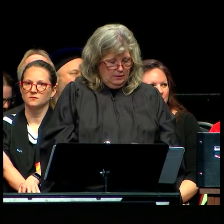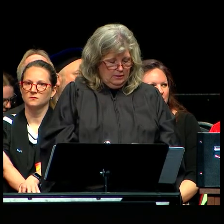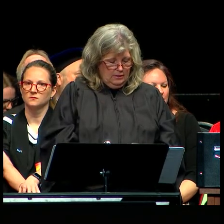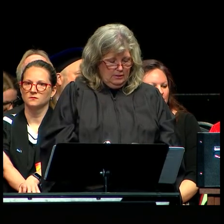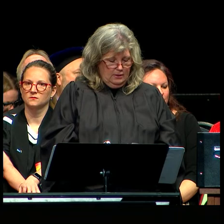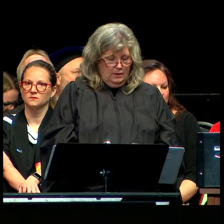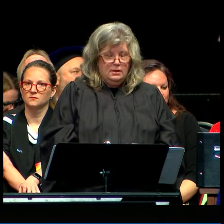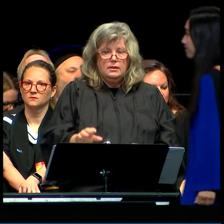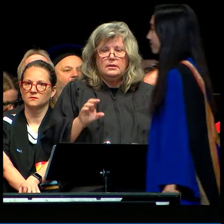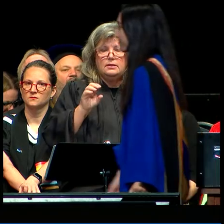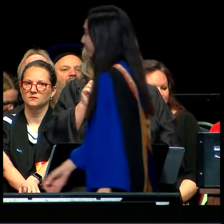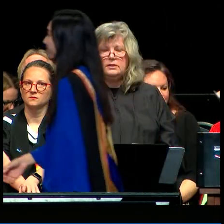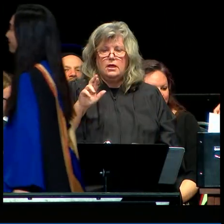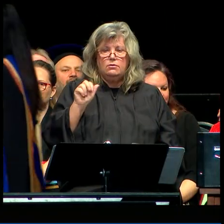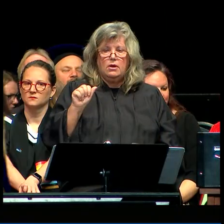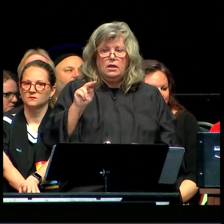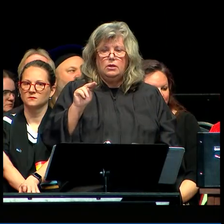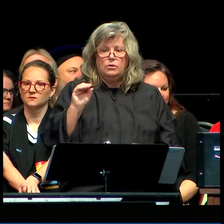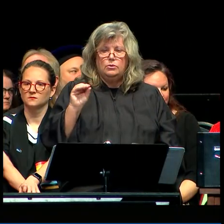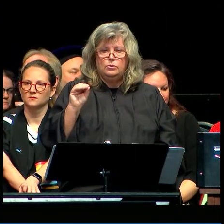Sara Nuri.